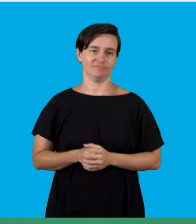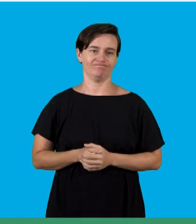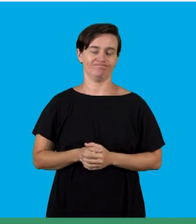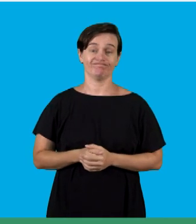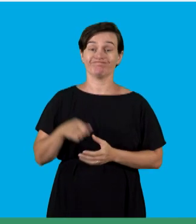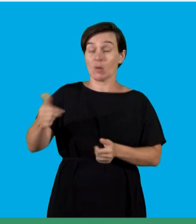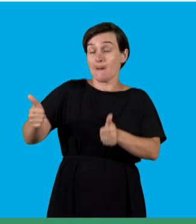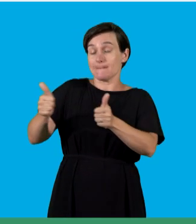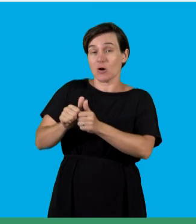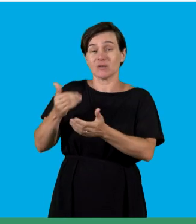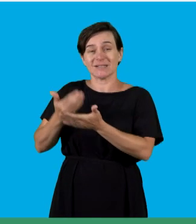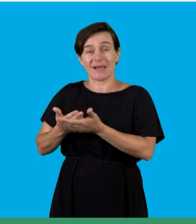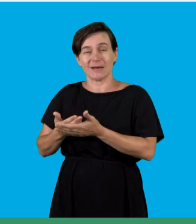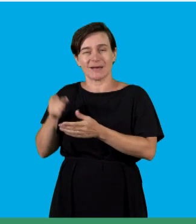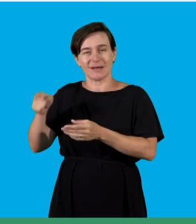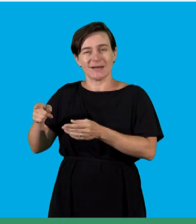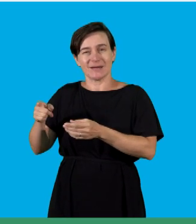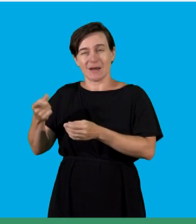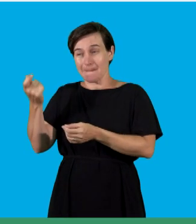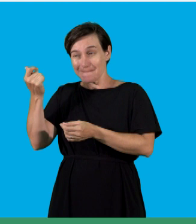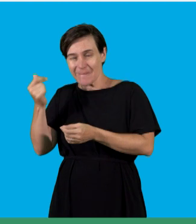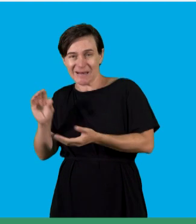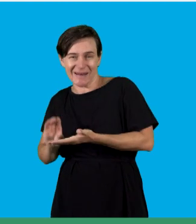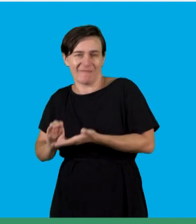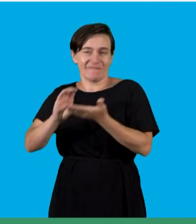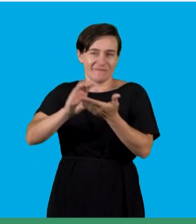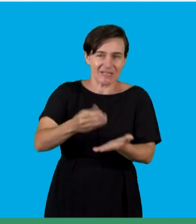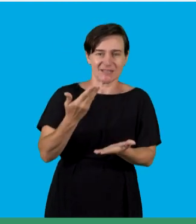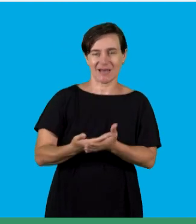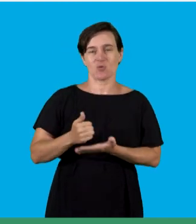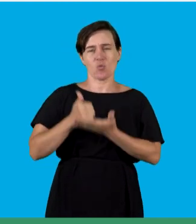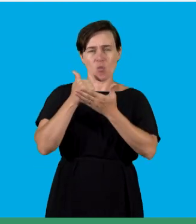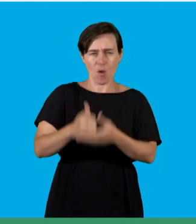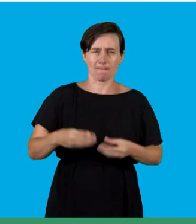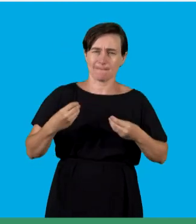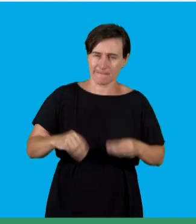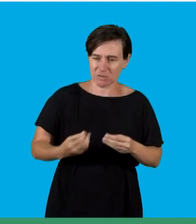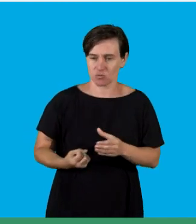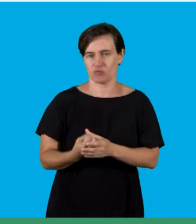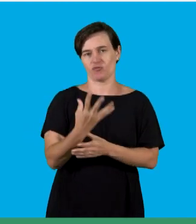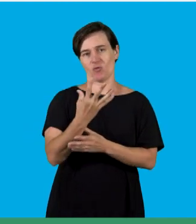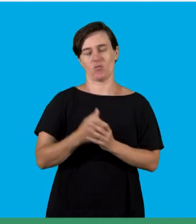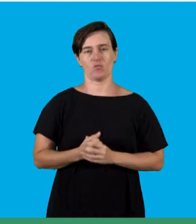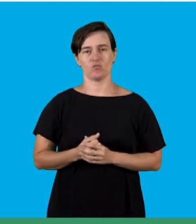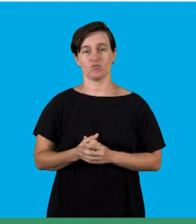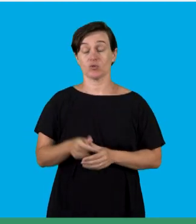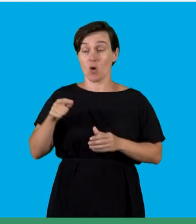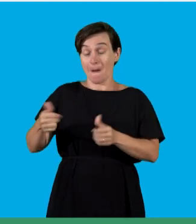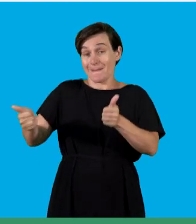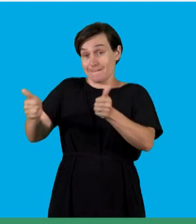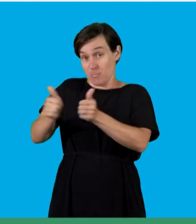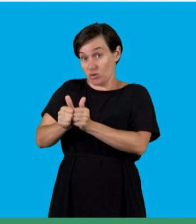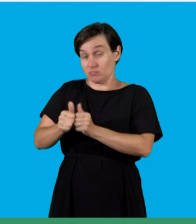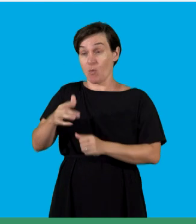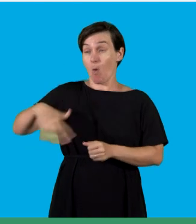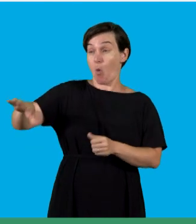Partners invest new capital into the business to finance expansion. So what is also good about partnership is